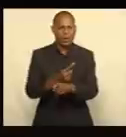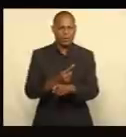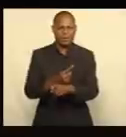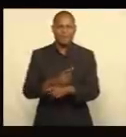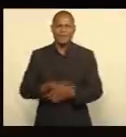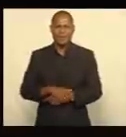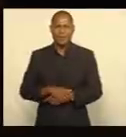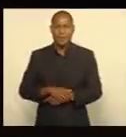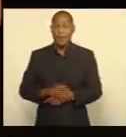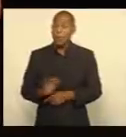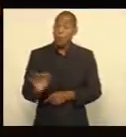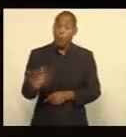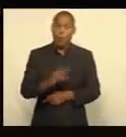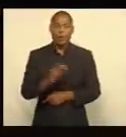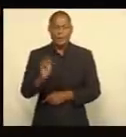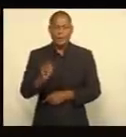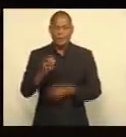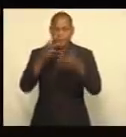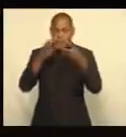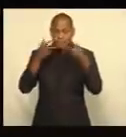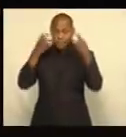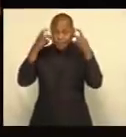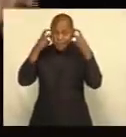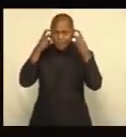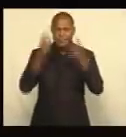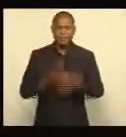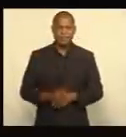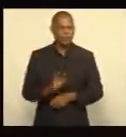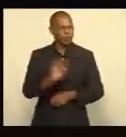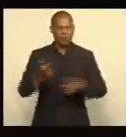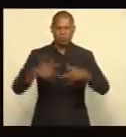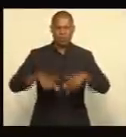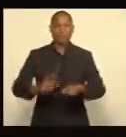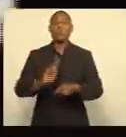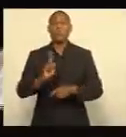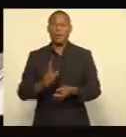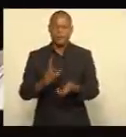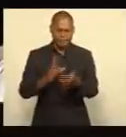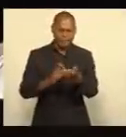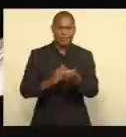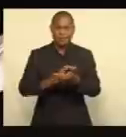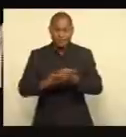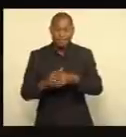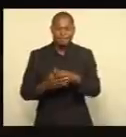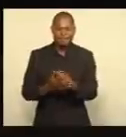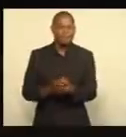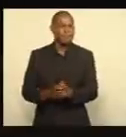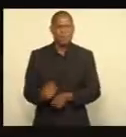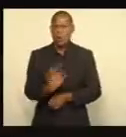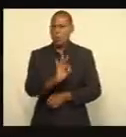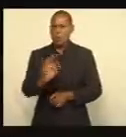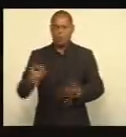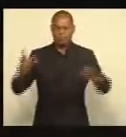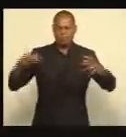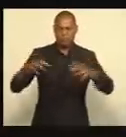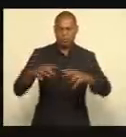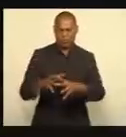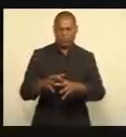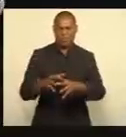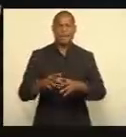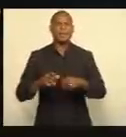wear masks wherever they go, avoid unnecessary travel, use hand sanitizers, avoid social gatherings, practice